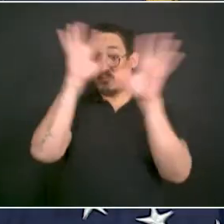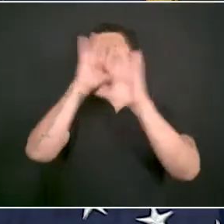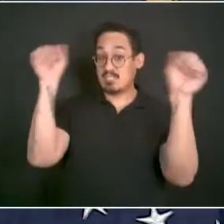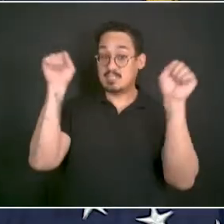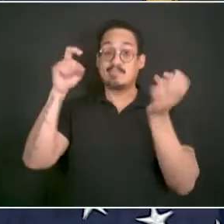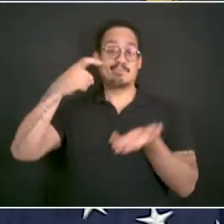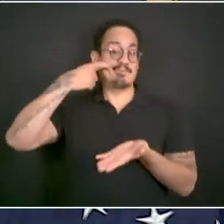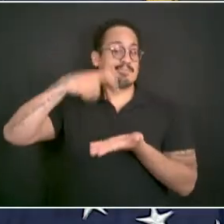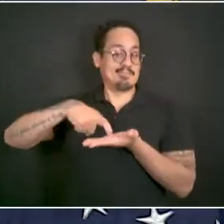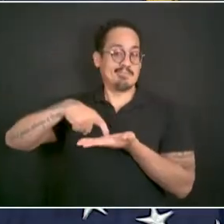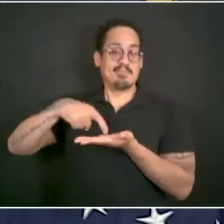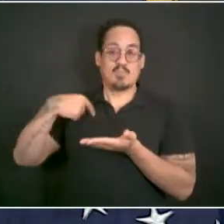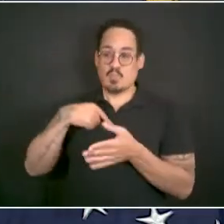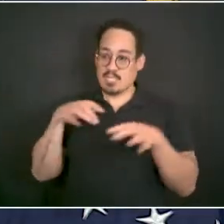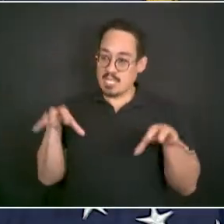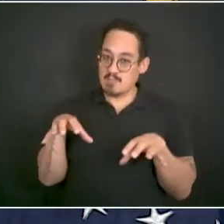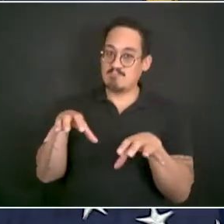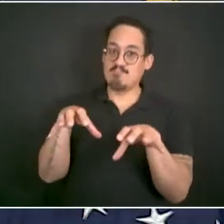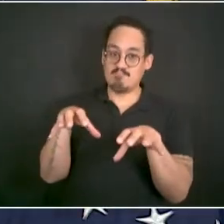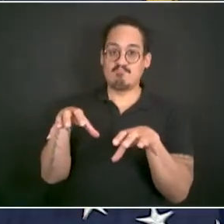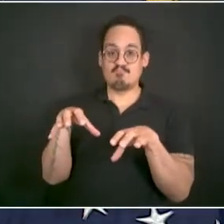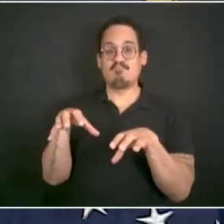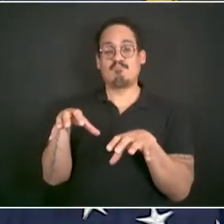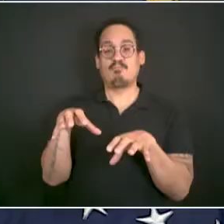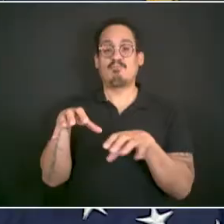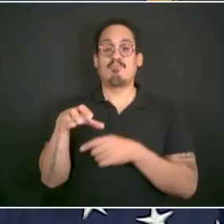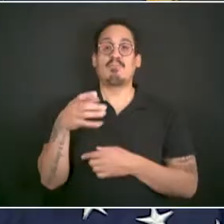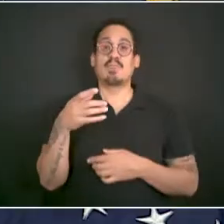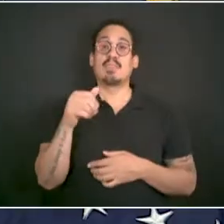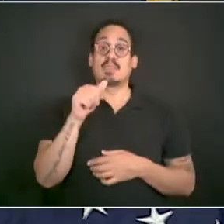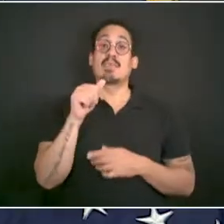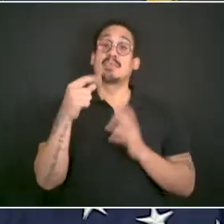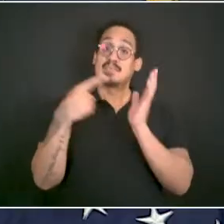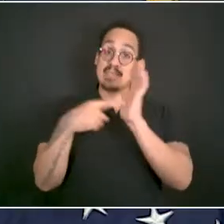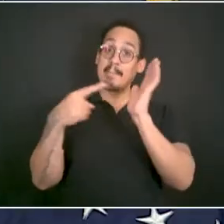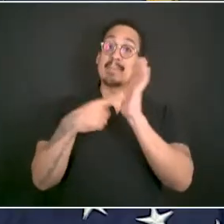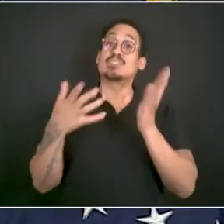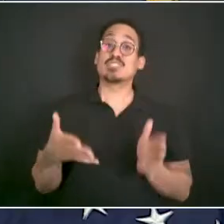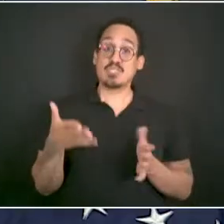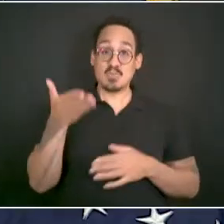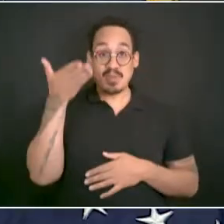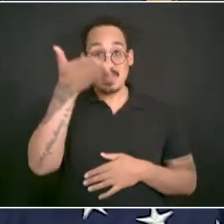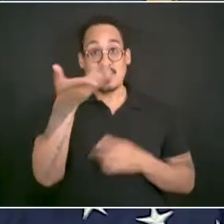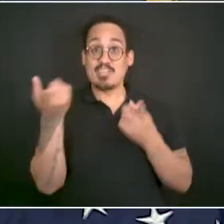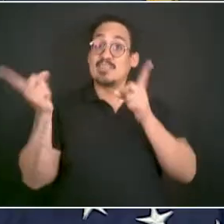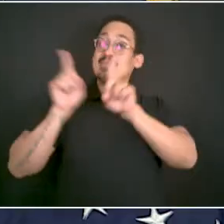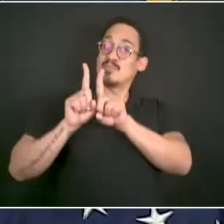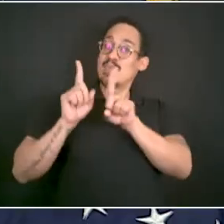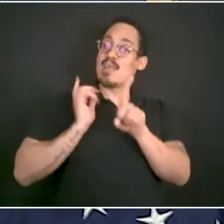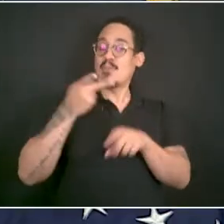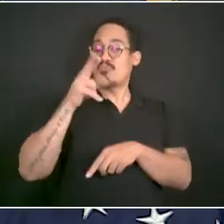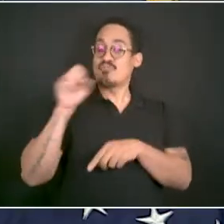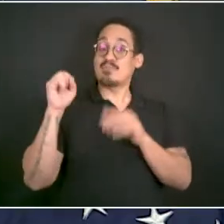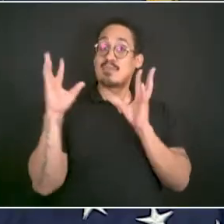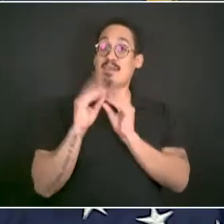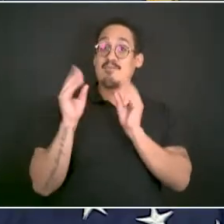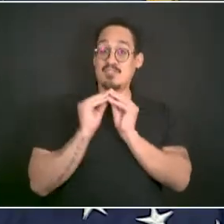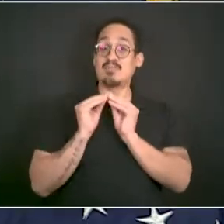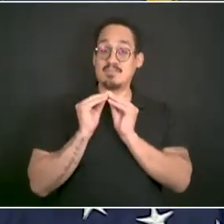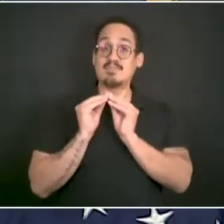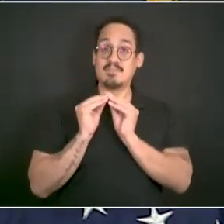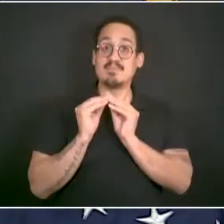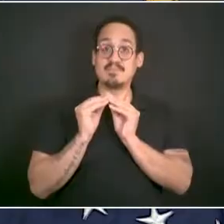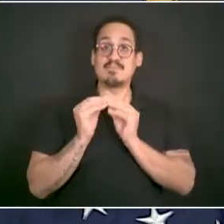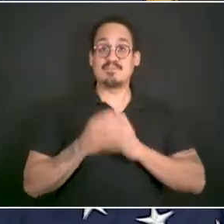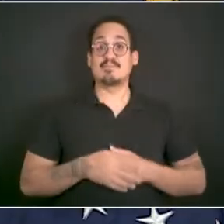acknowledged the work we did here. The ambassador stood next to me when we had our press conference, and the consul general